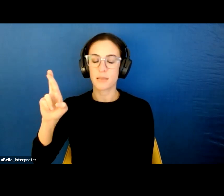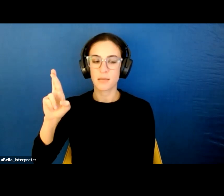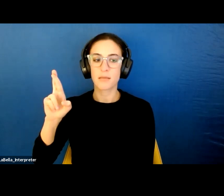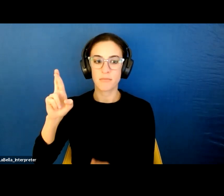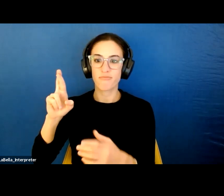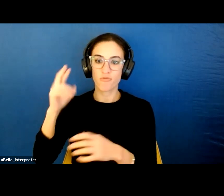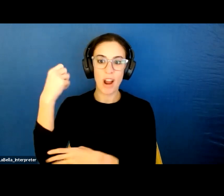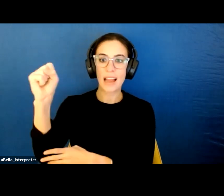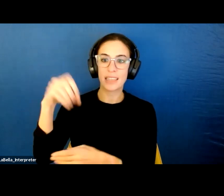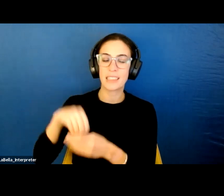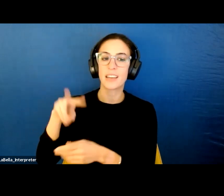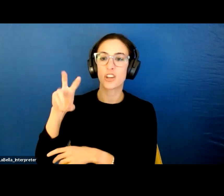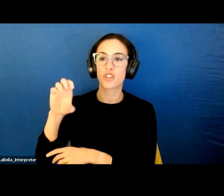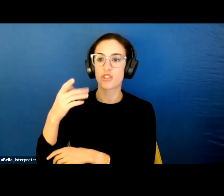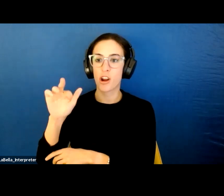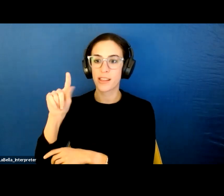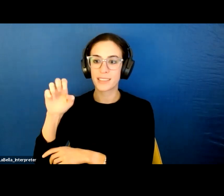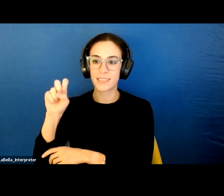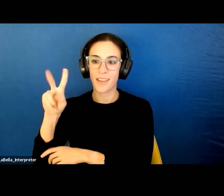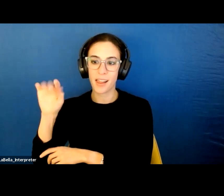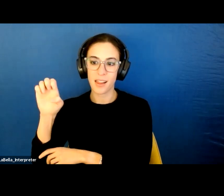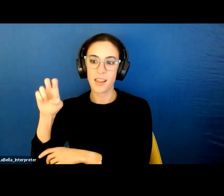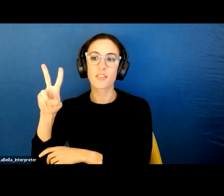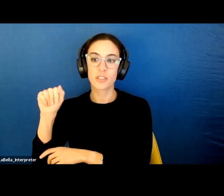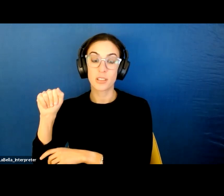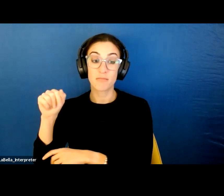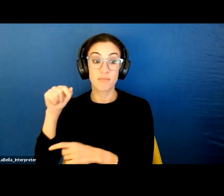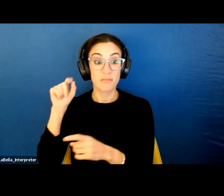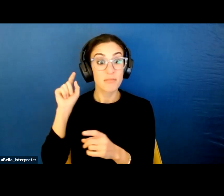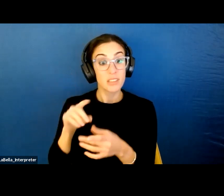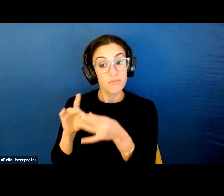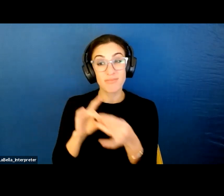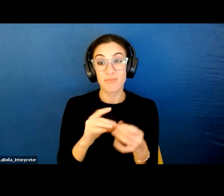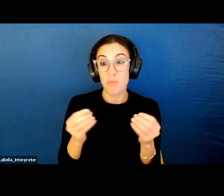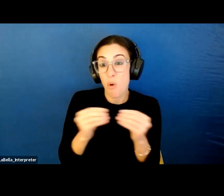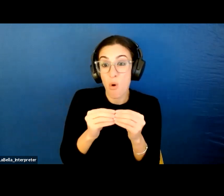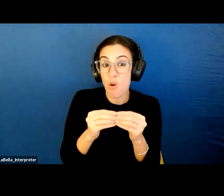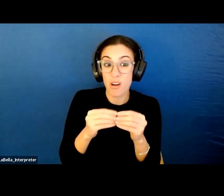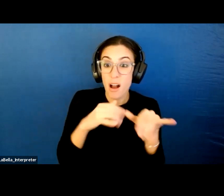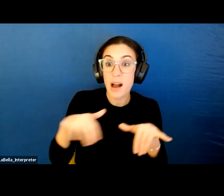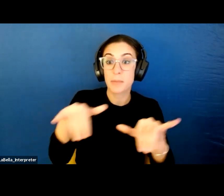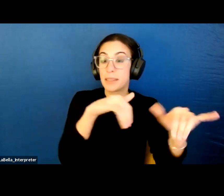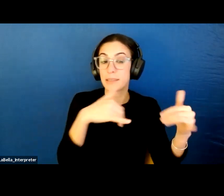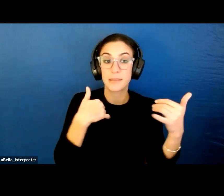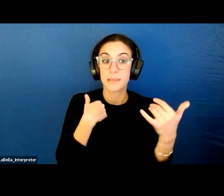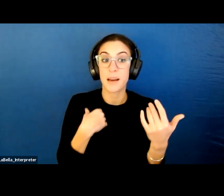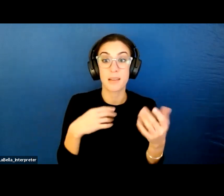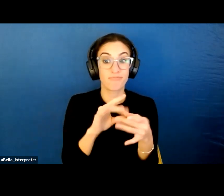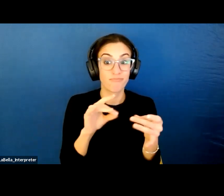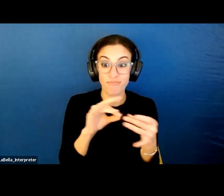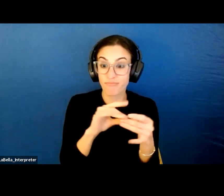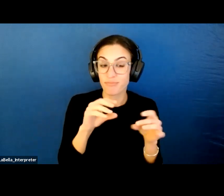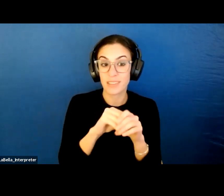These fascist arguments parallel more mainstream population and environmental politics, with similar racialized overtones